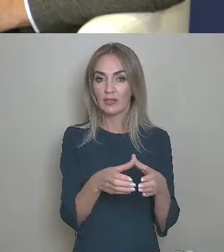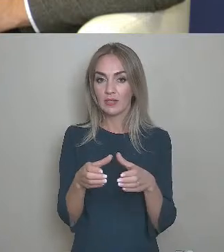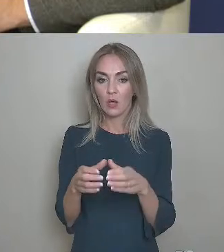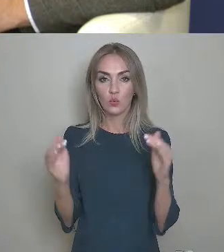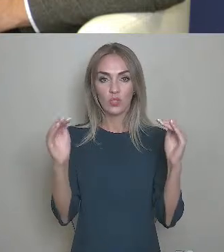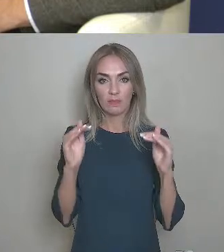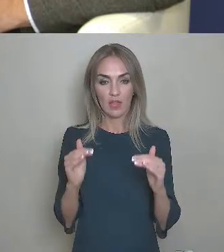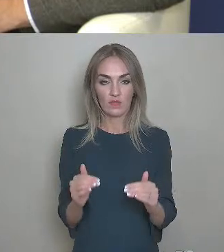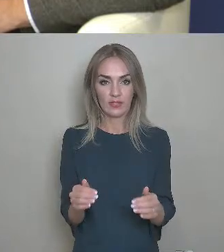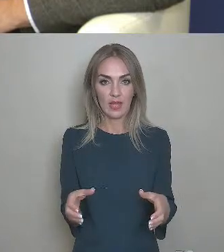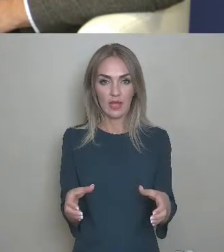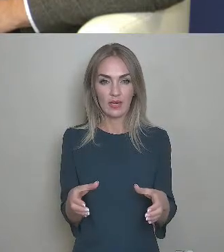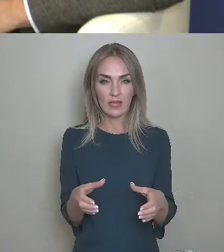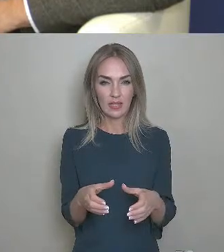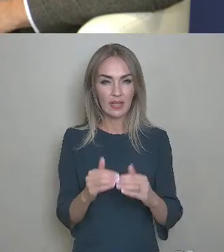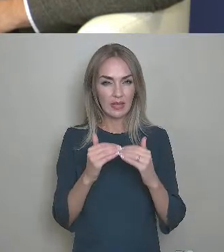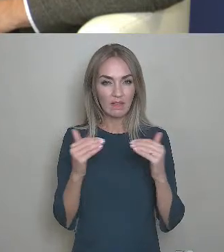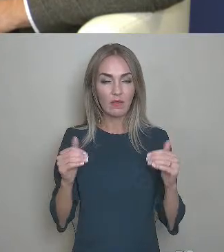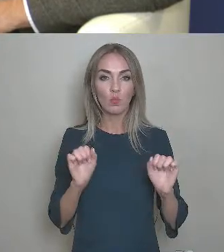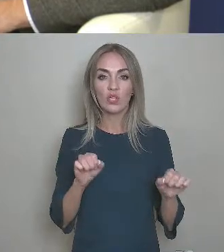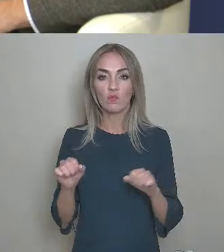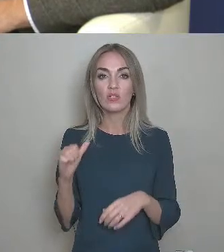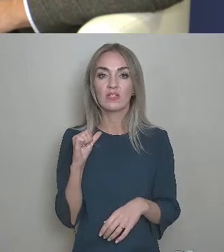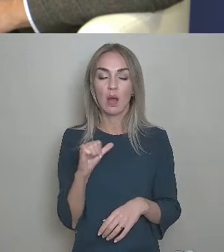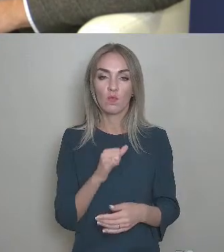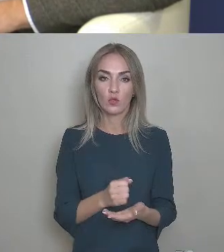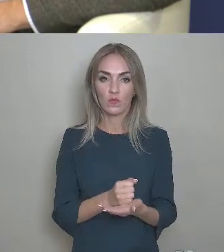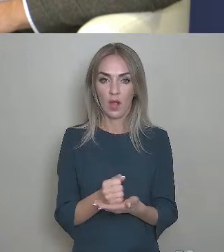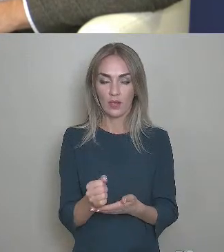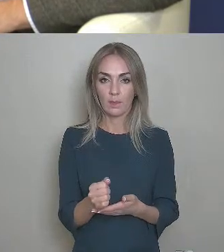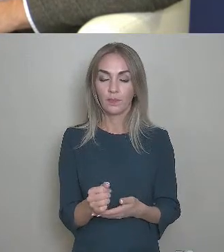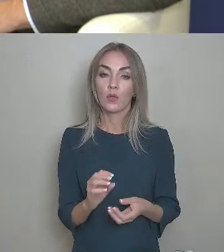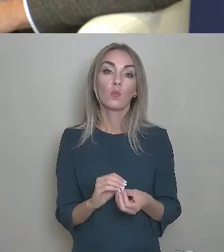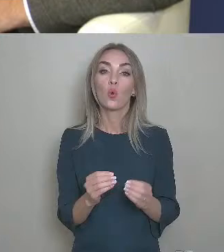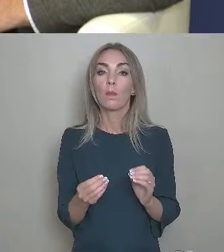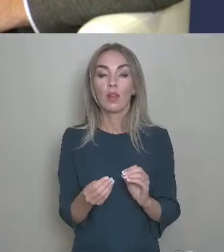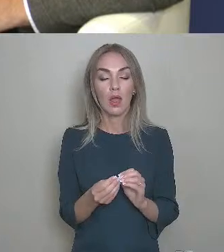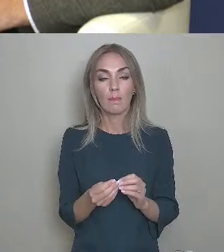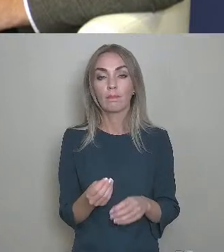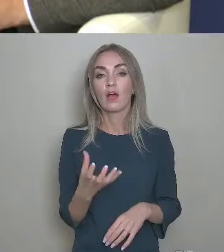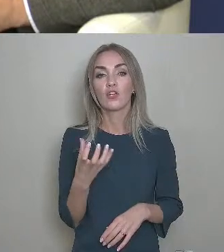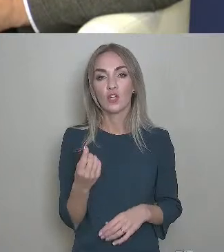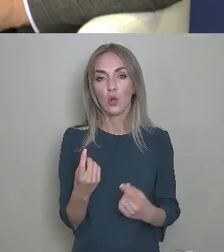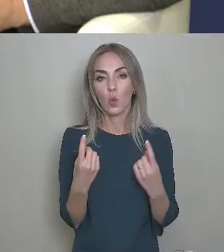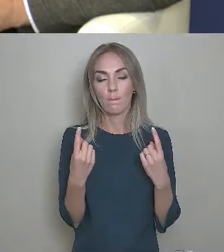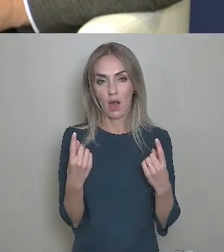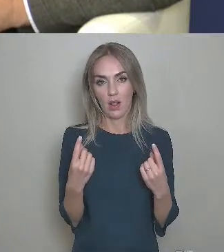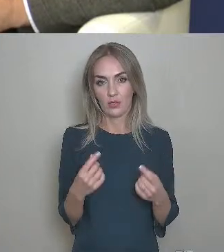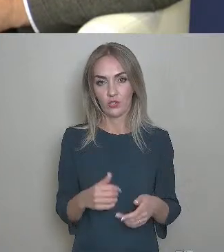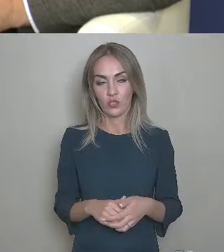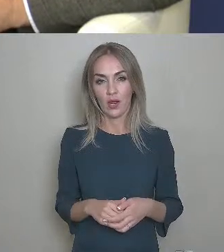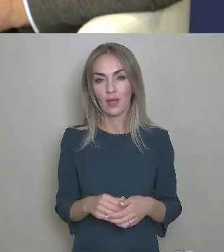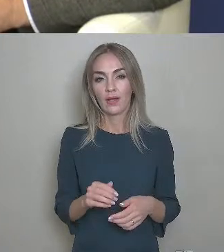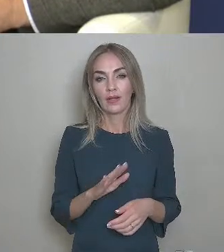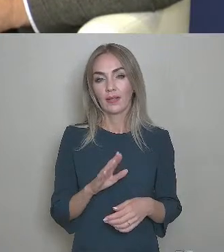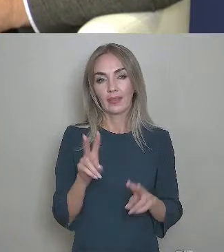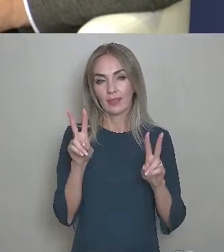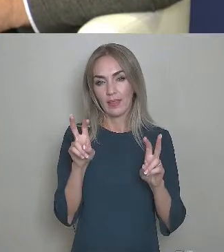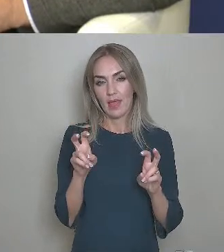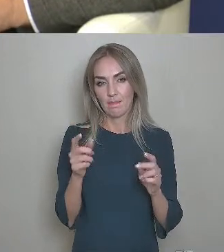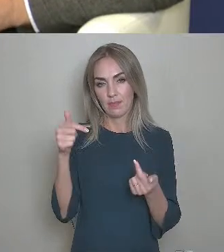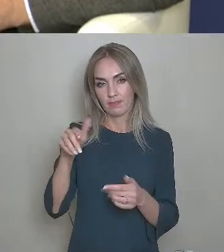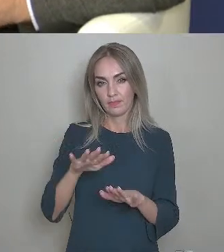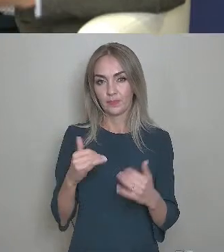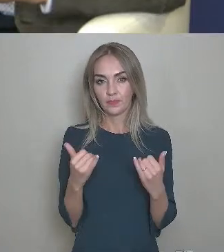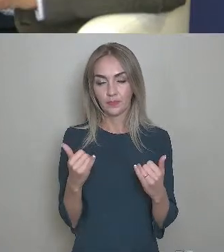to particization, the chance for self-nomination decreased. Well, it's not the subject matter for this